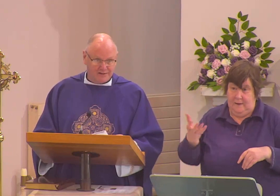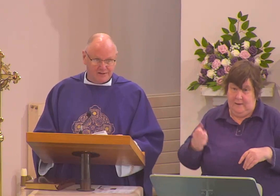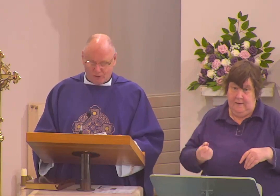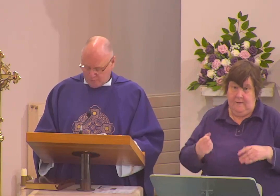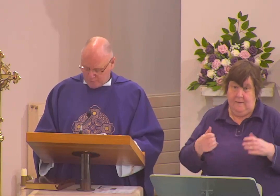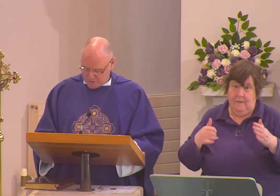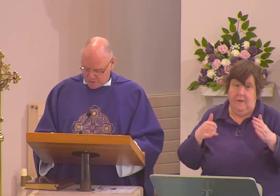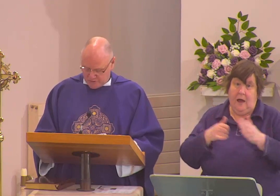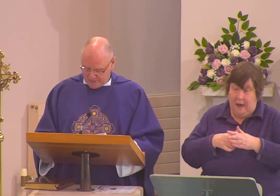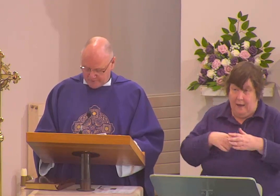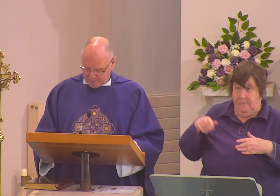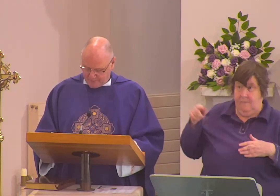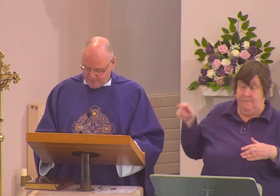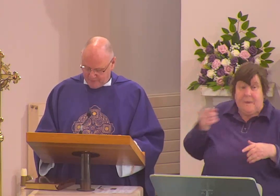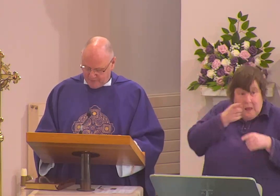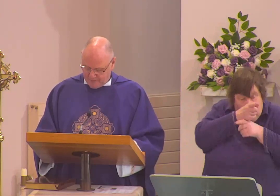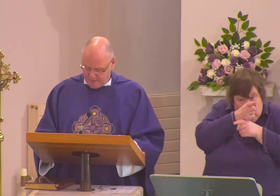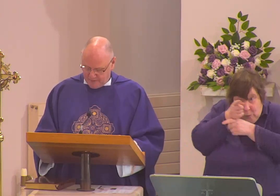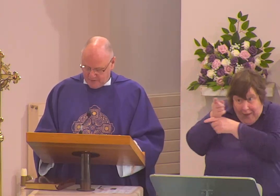that opportunity.